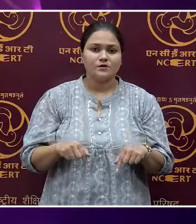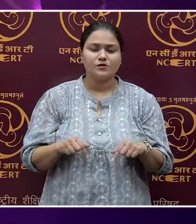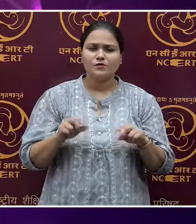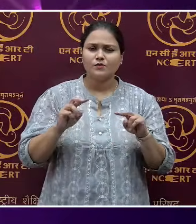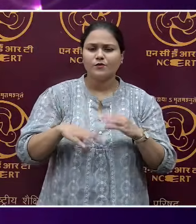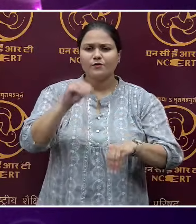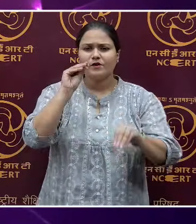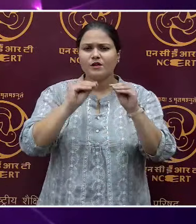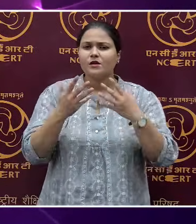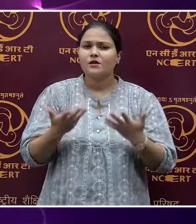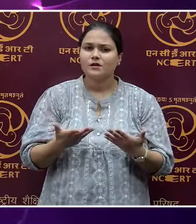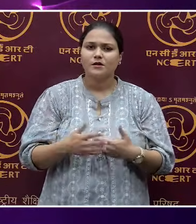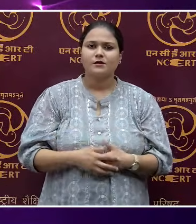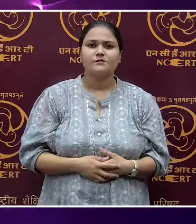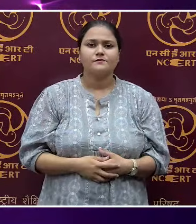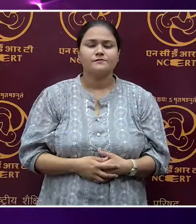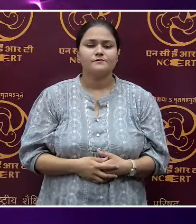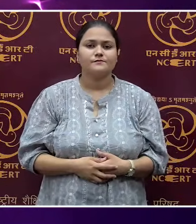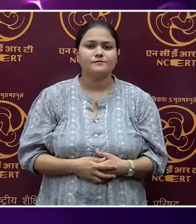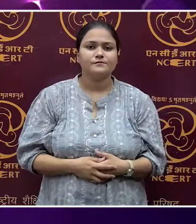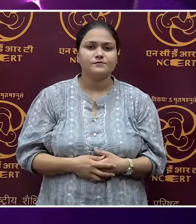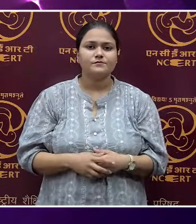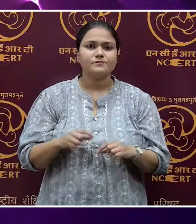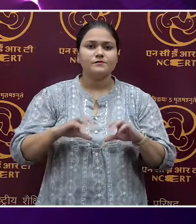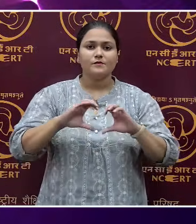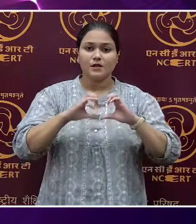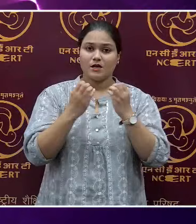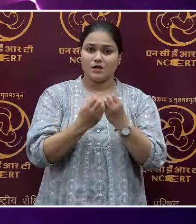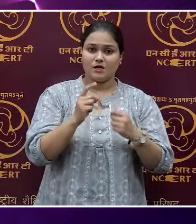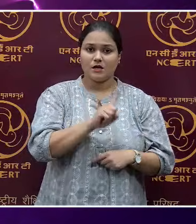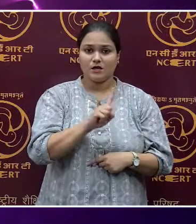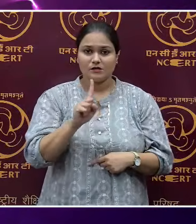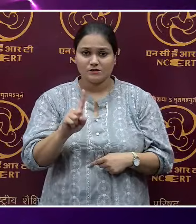will learn about the class 11 grade